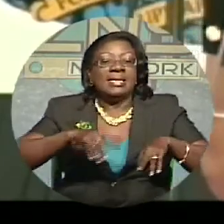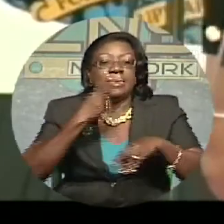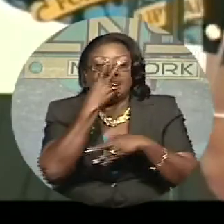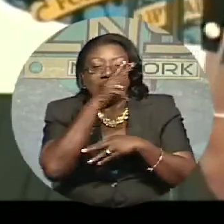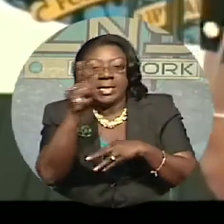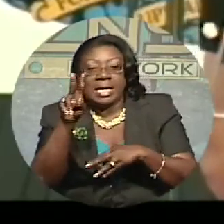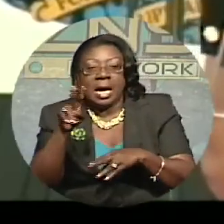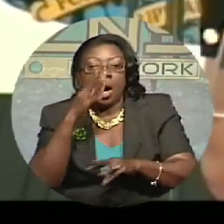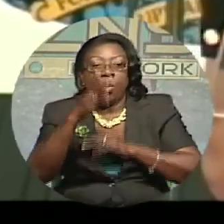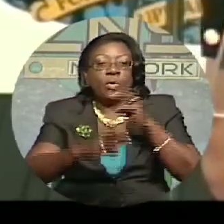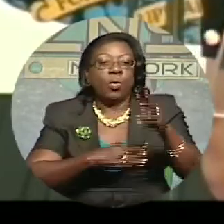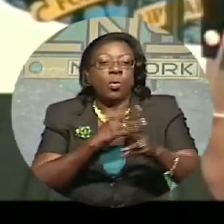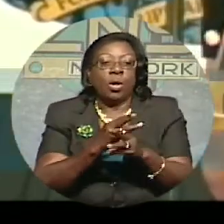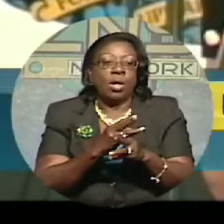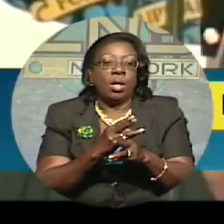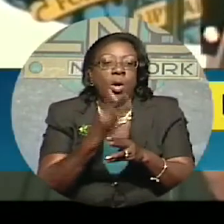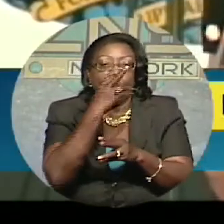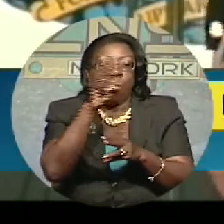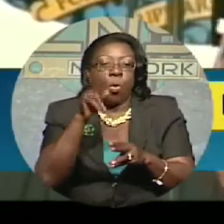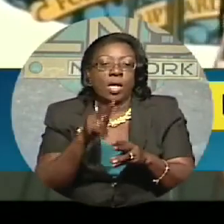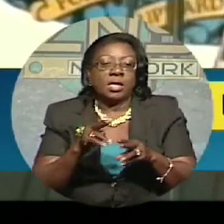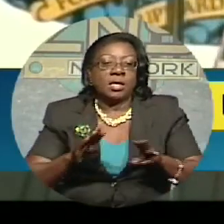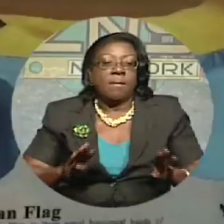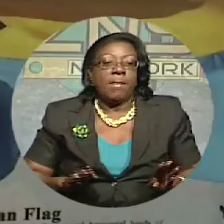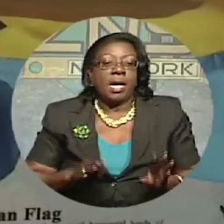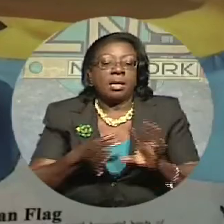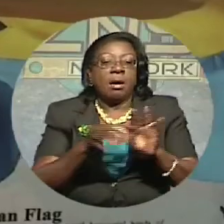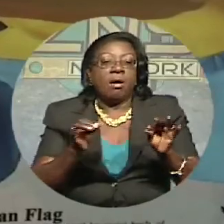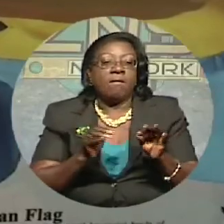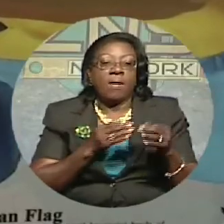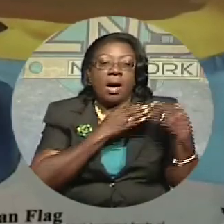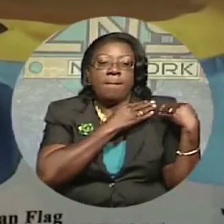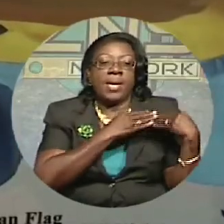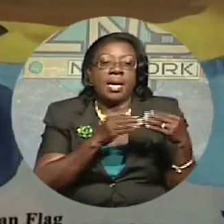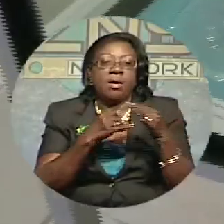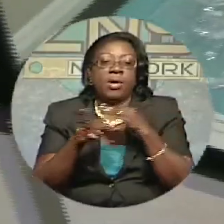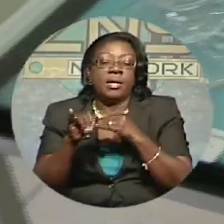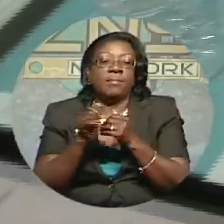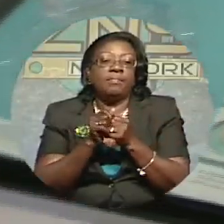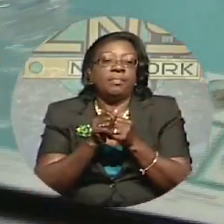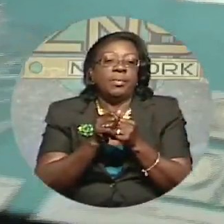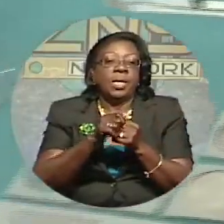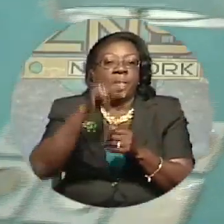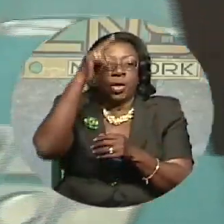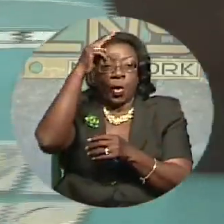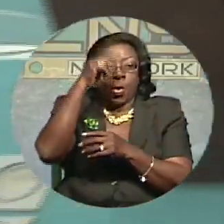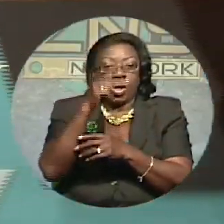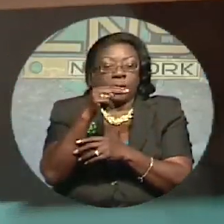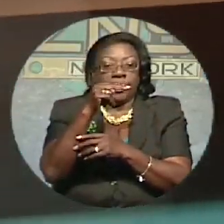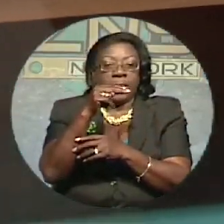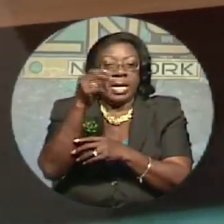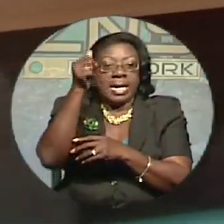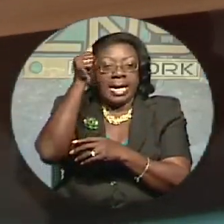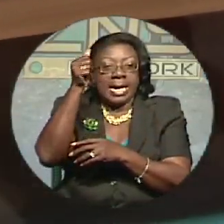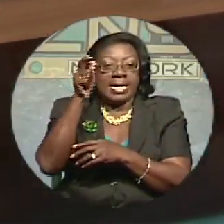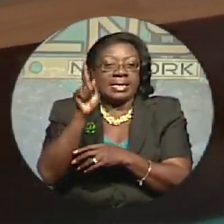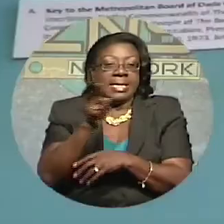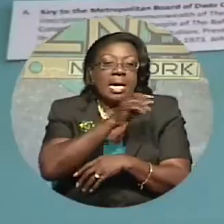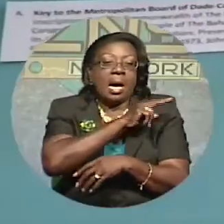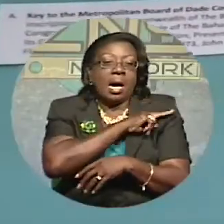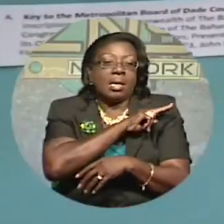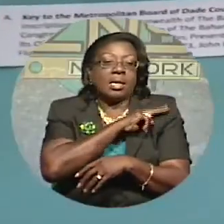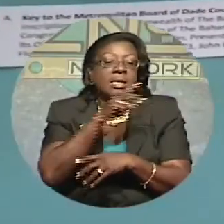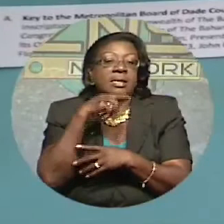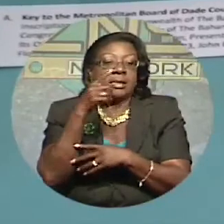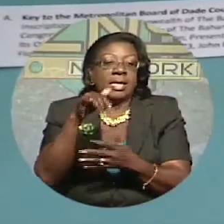bearing, pledged to excel through love and unity. Former Governor General, the Honorable A.D. Hanna, told the audience that we need